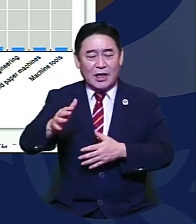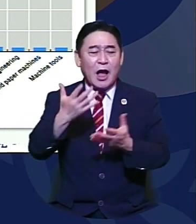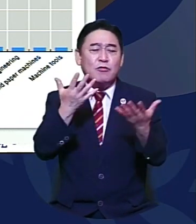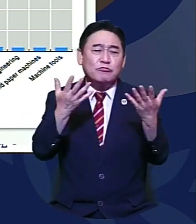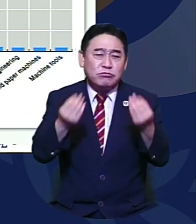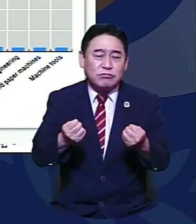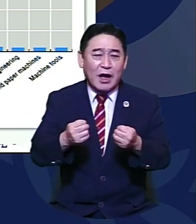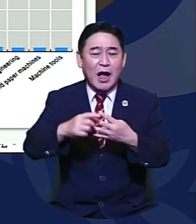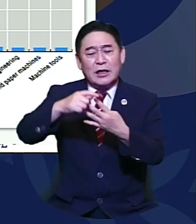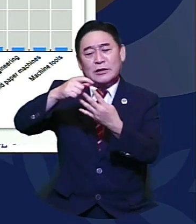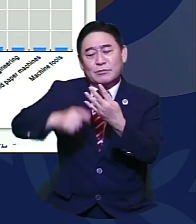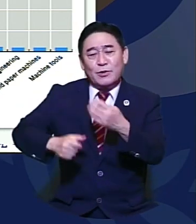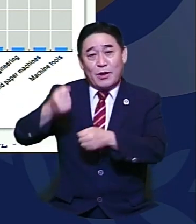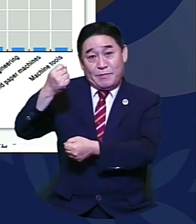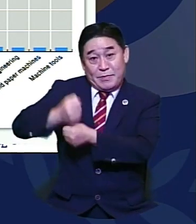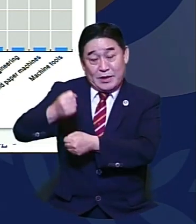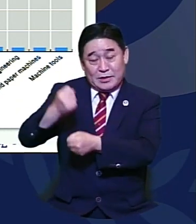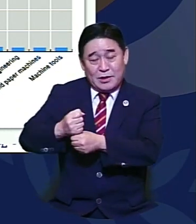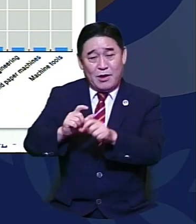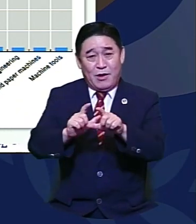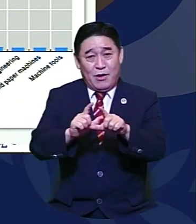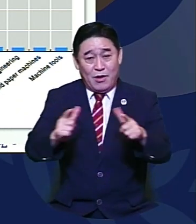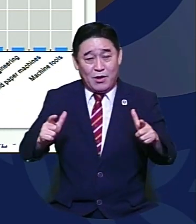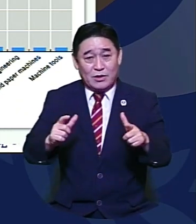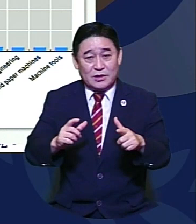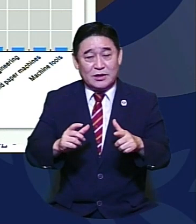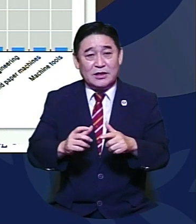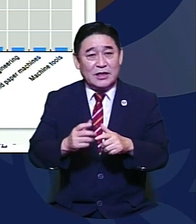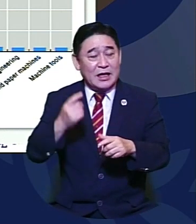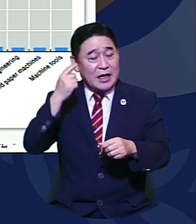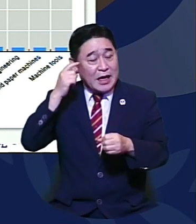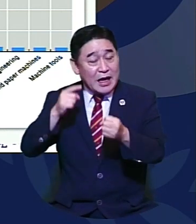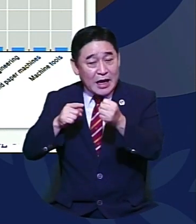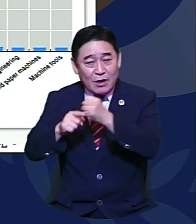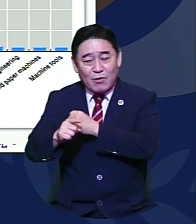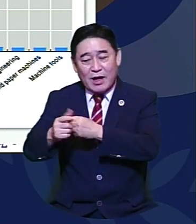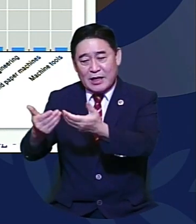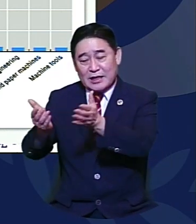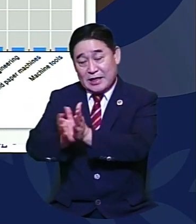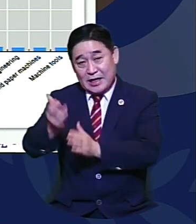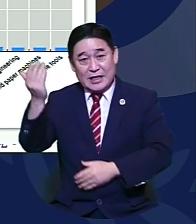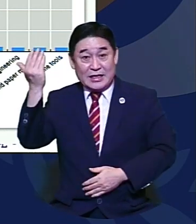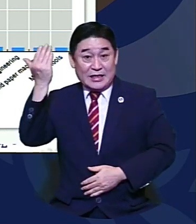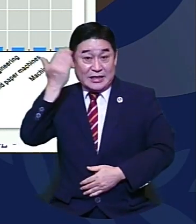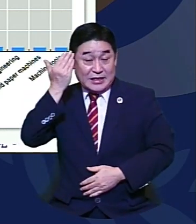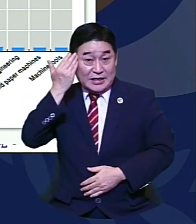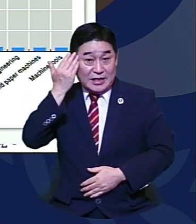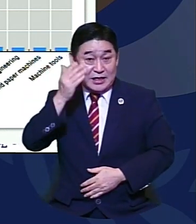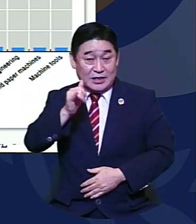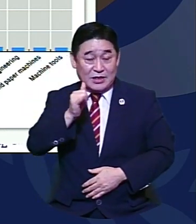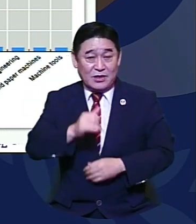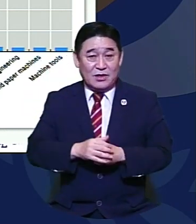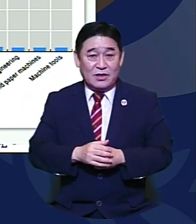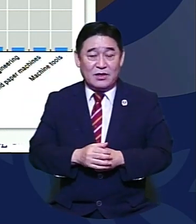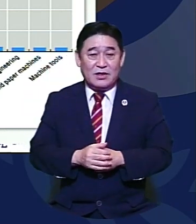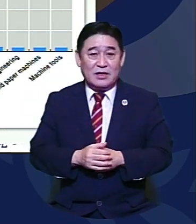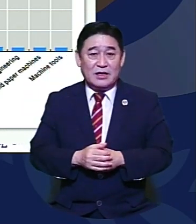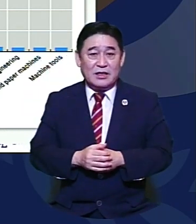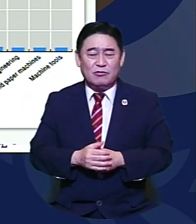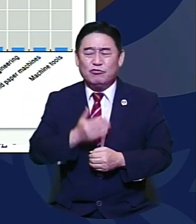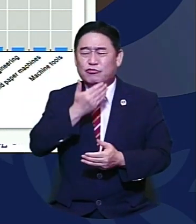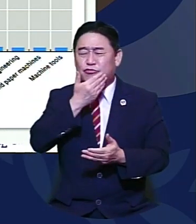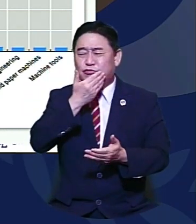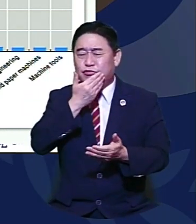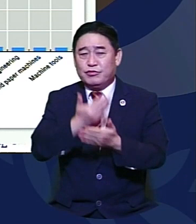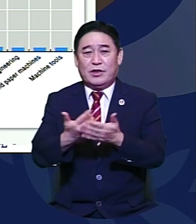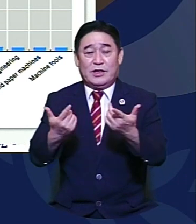programming, and any other scientific and technological knowledge are very crucial in terms of the